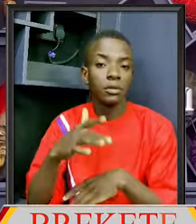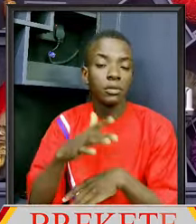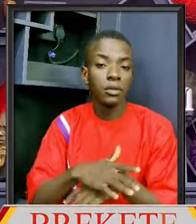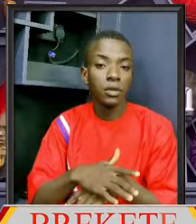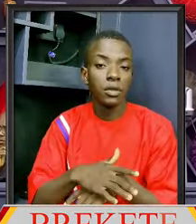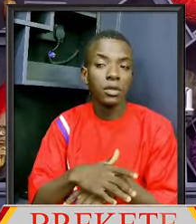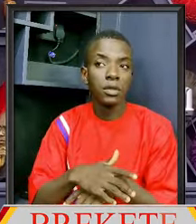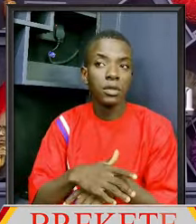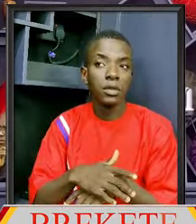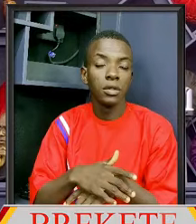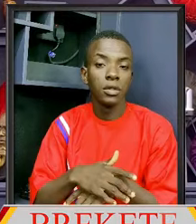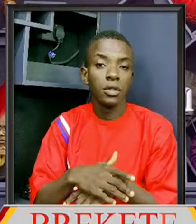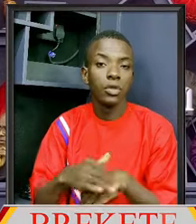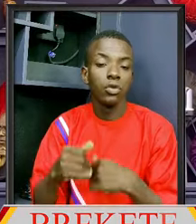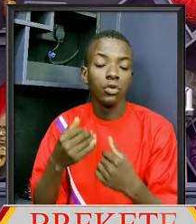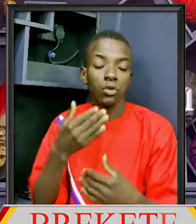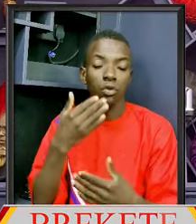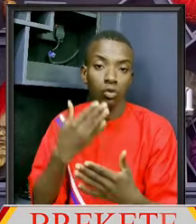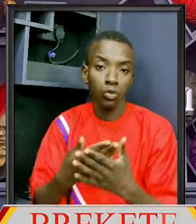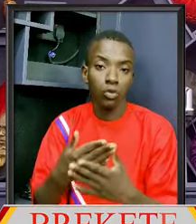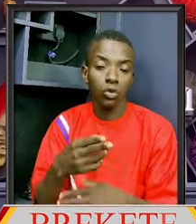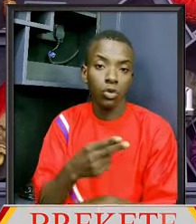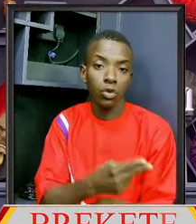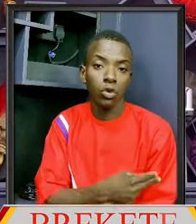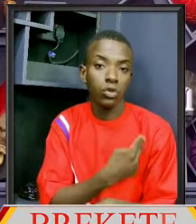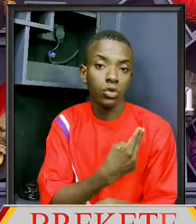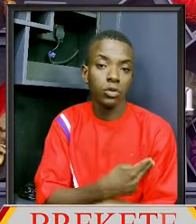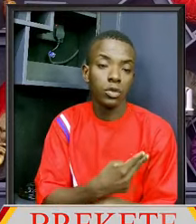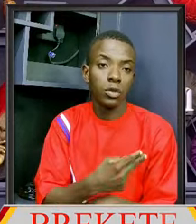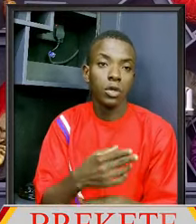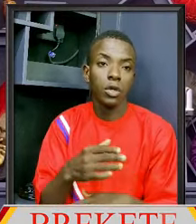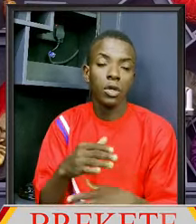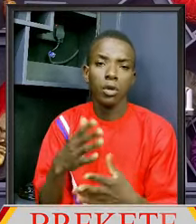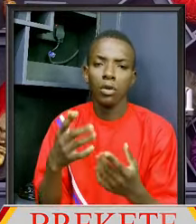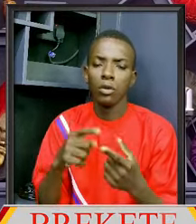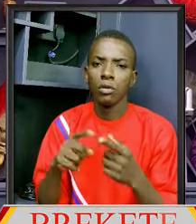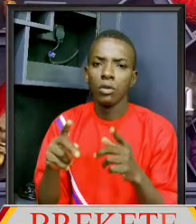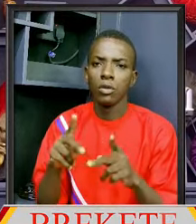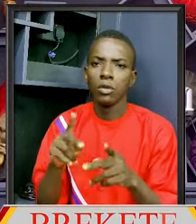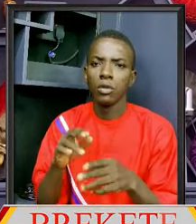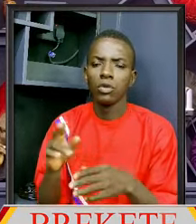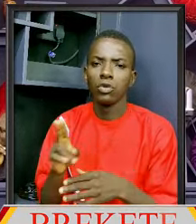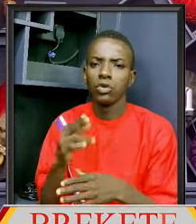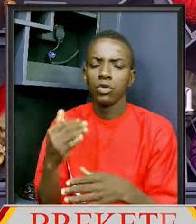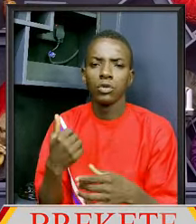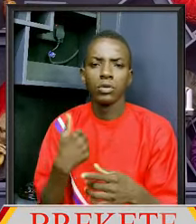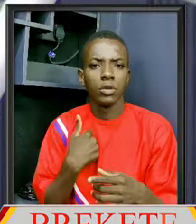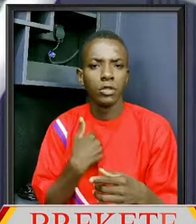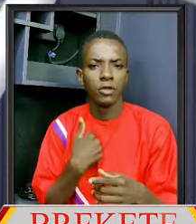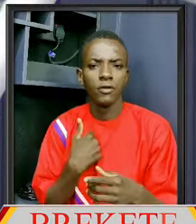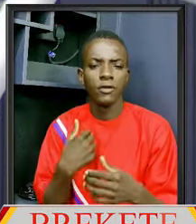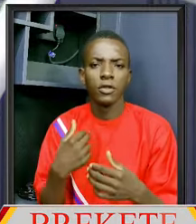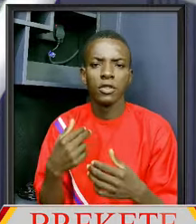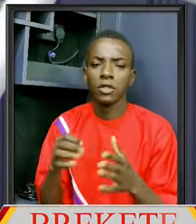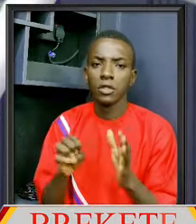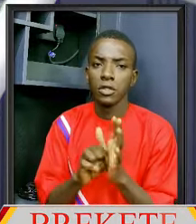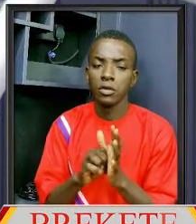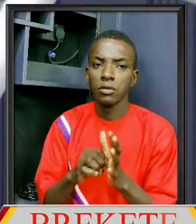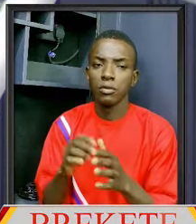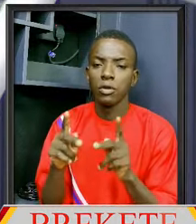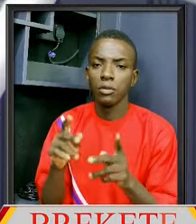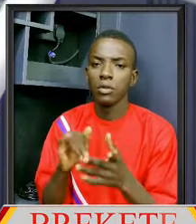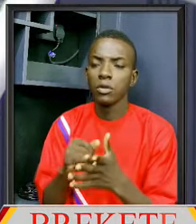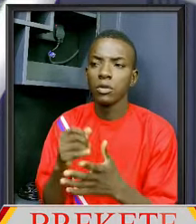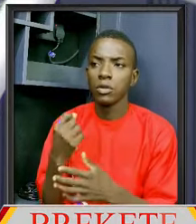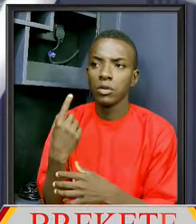better hospital. So I want to make people hear. I know they, I just use myself as reference, but I want me people here, make them feel